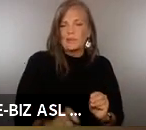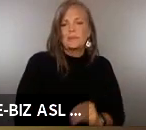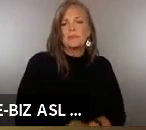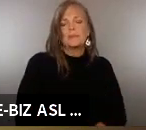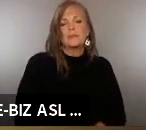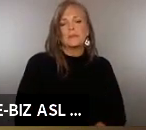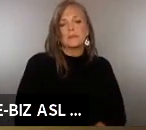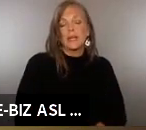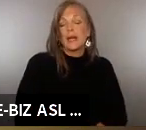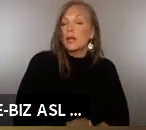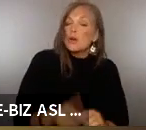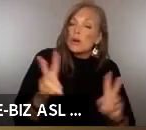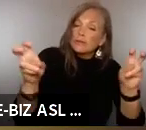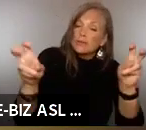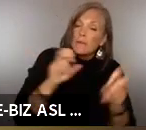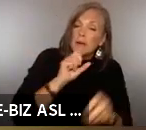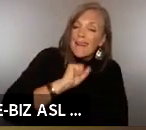Dan. We're both